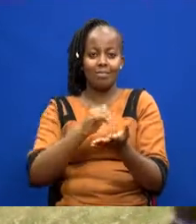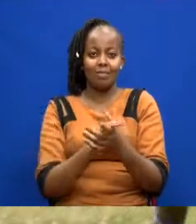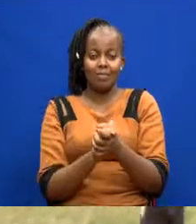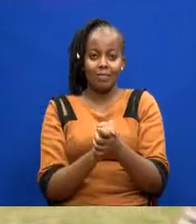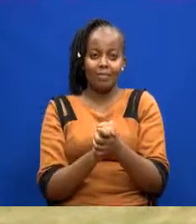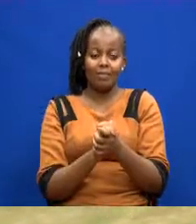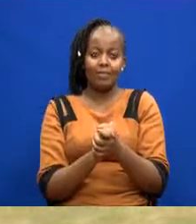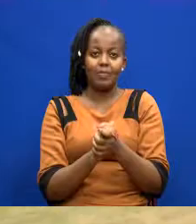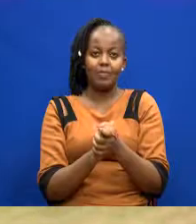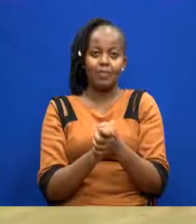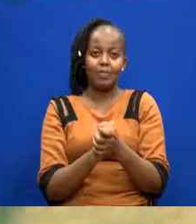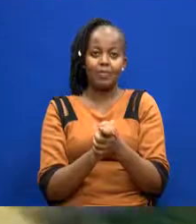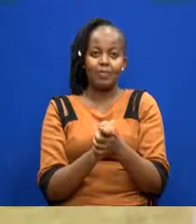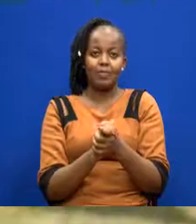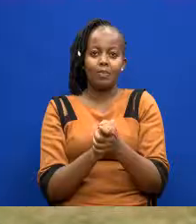roll.